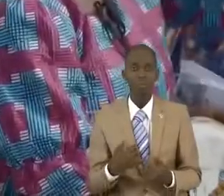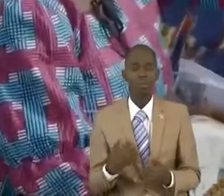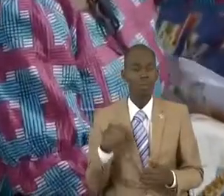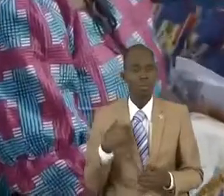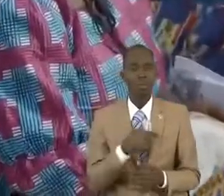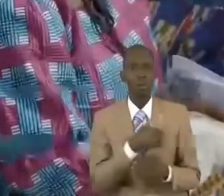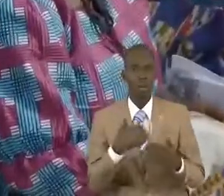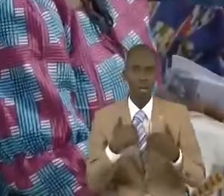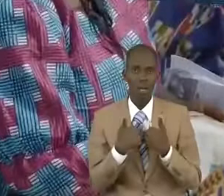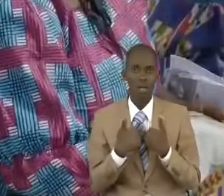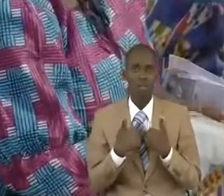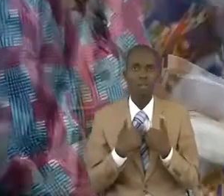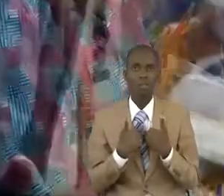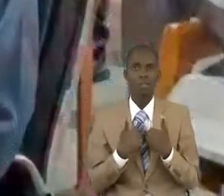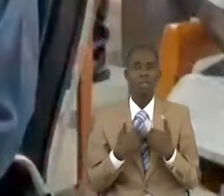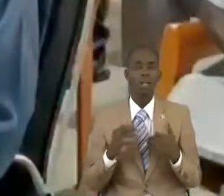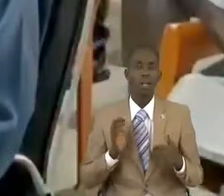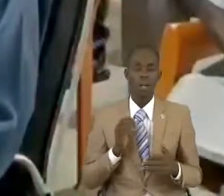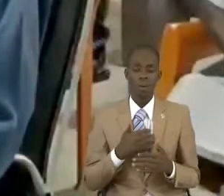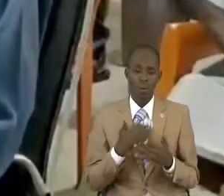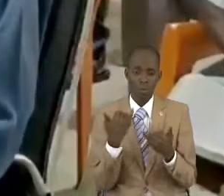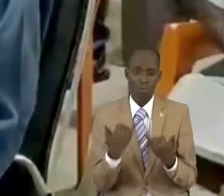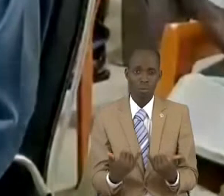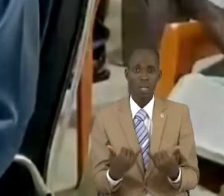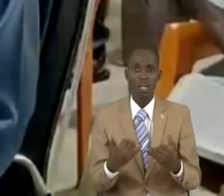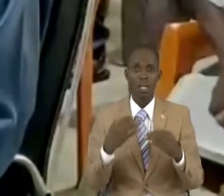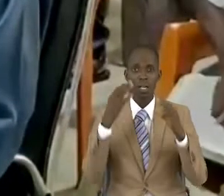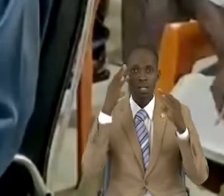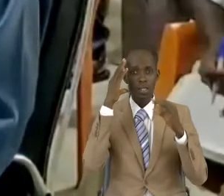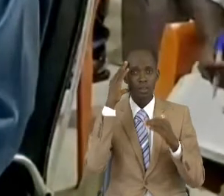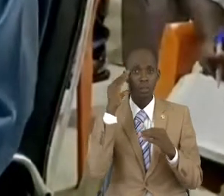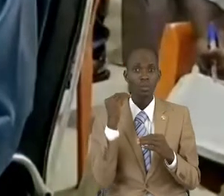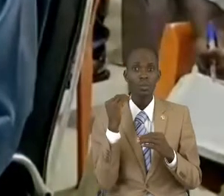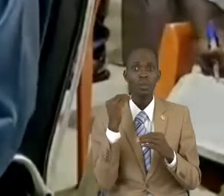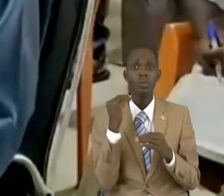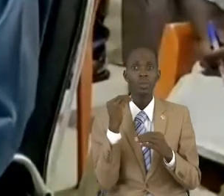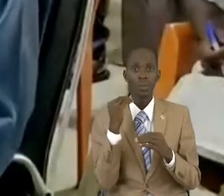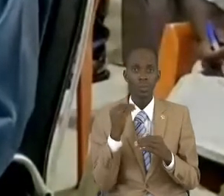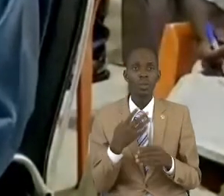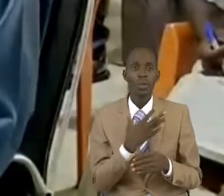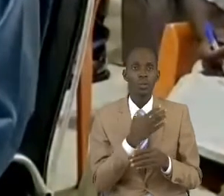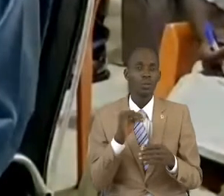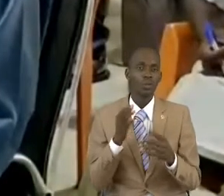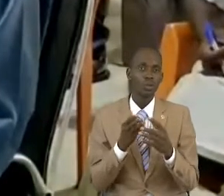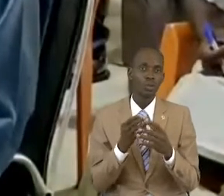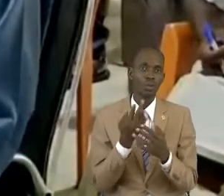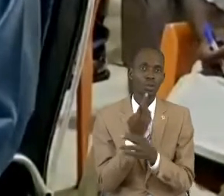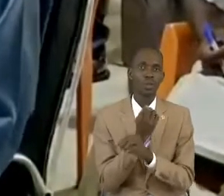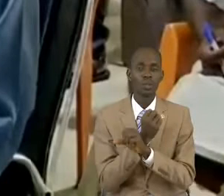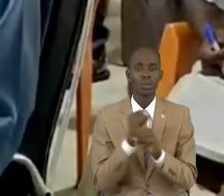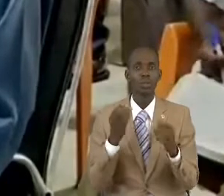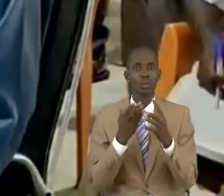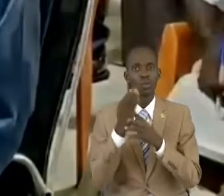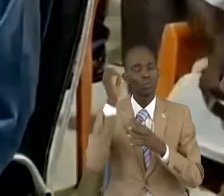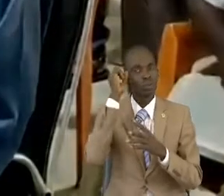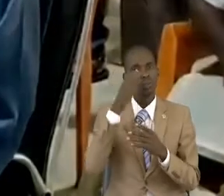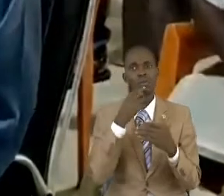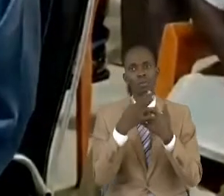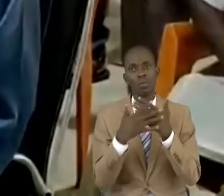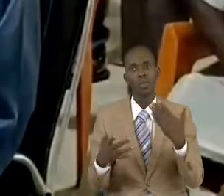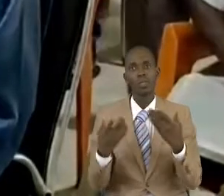our present experience, we have redemption through his blood, the forgiveness